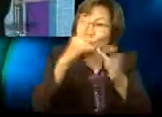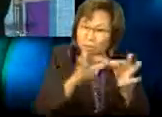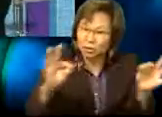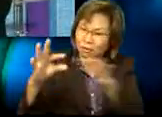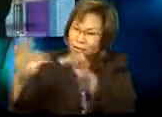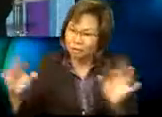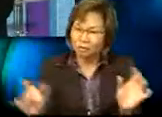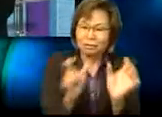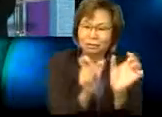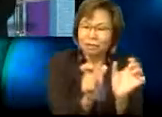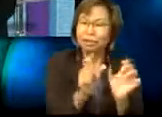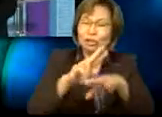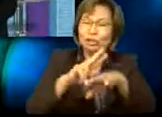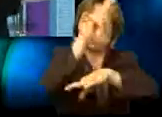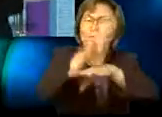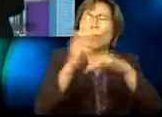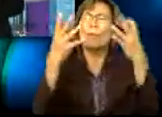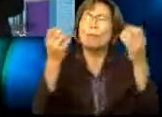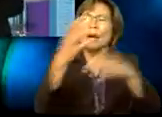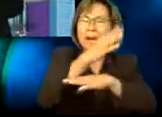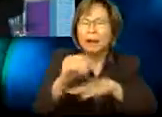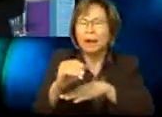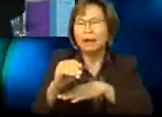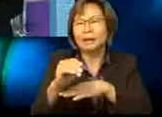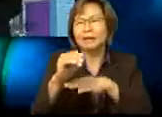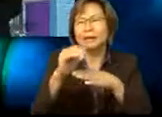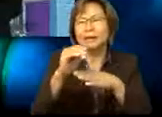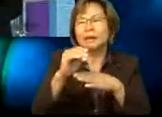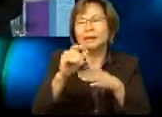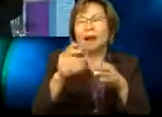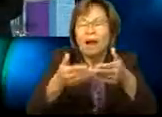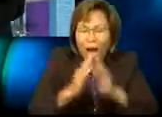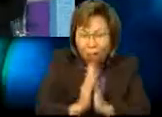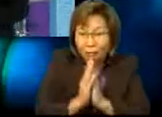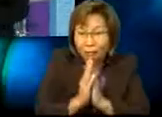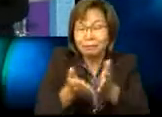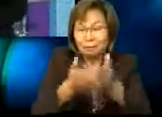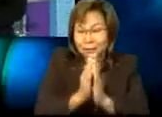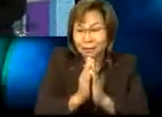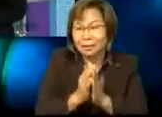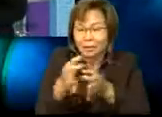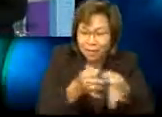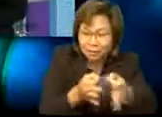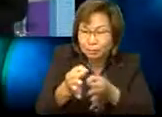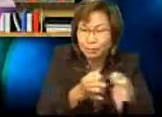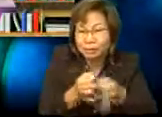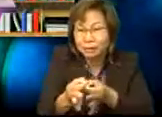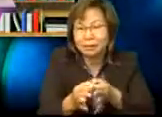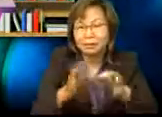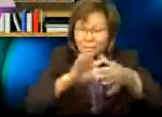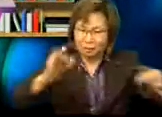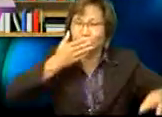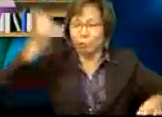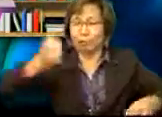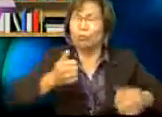used many and the phrase to ask, which explains the sentence better. Very well done, Siti.